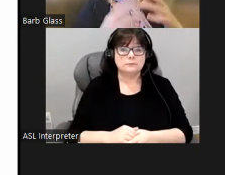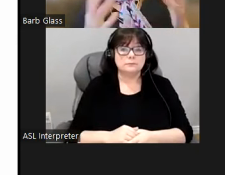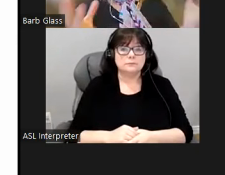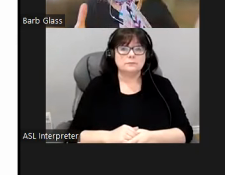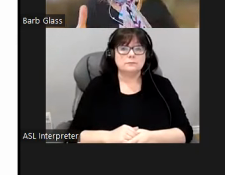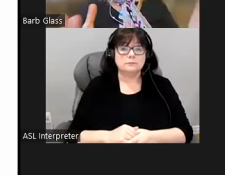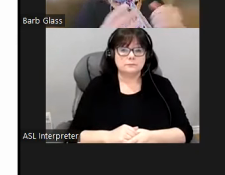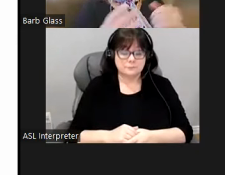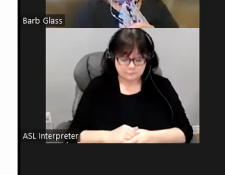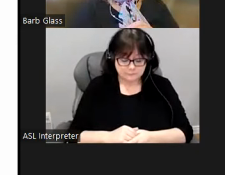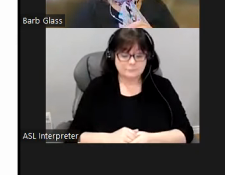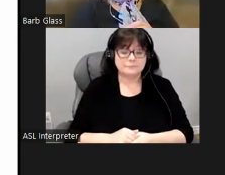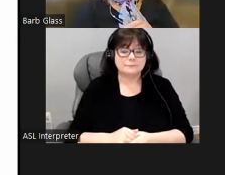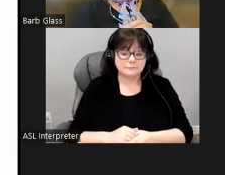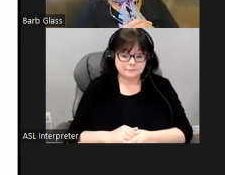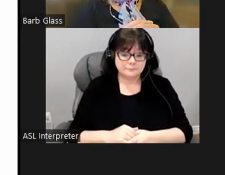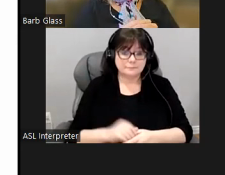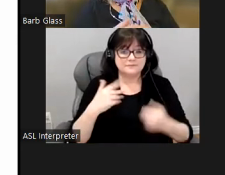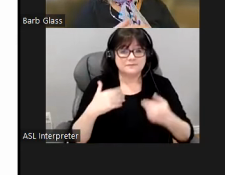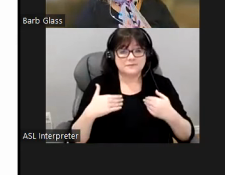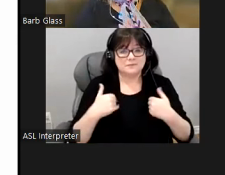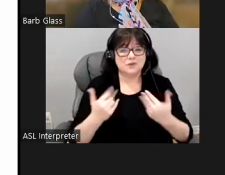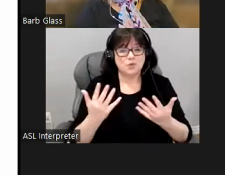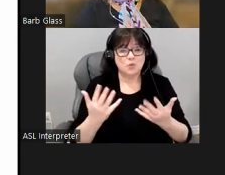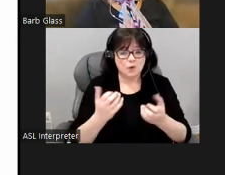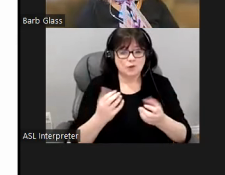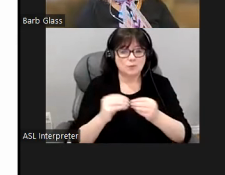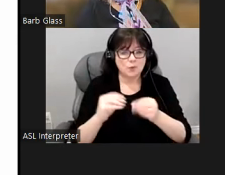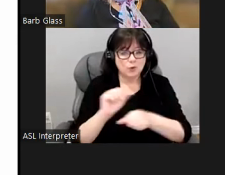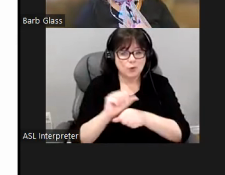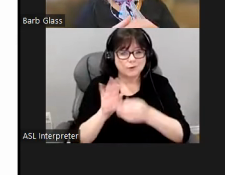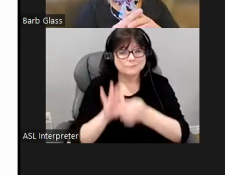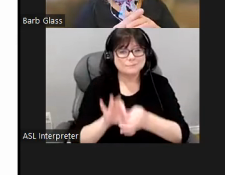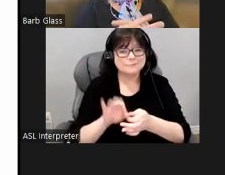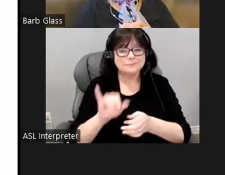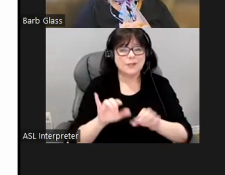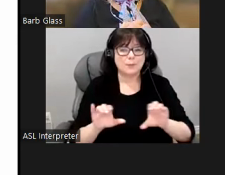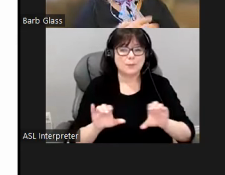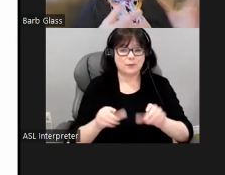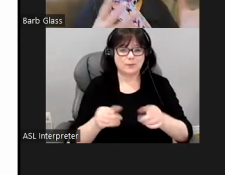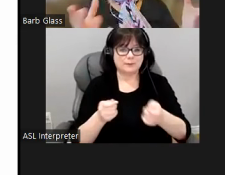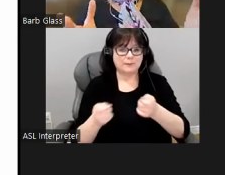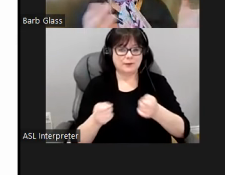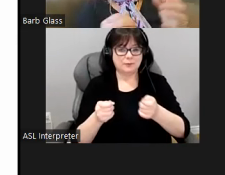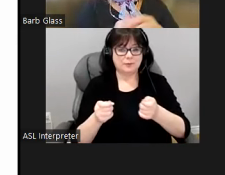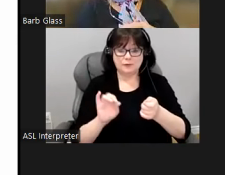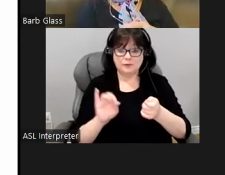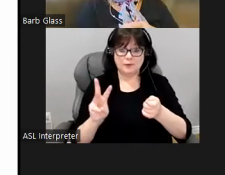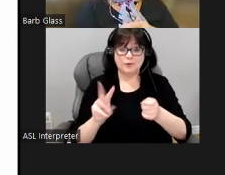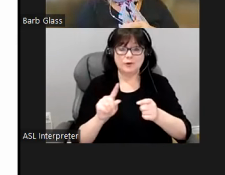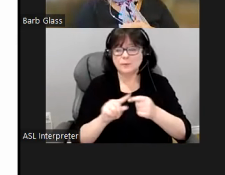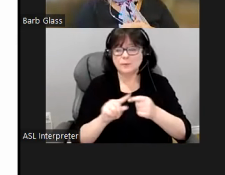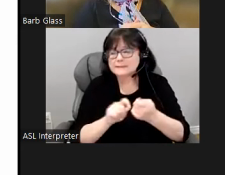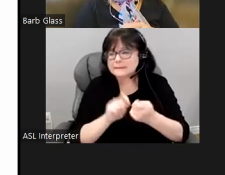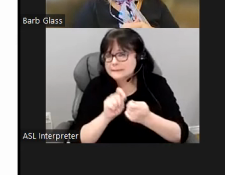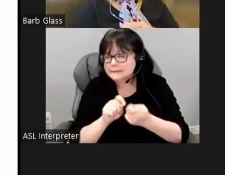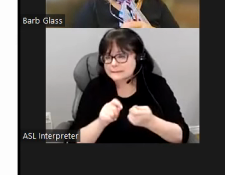doing some further work with our performance management framework, but they haven't given us any detail on what that might look